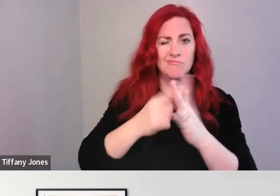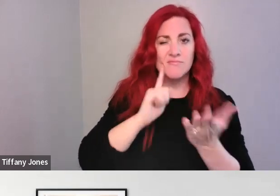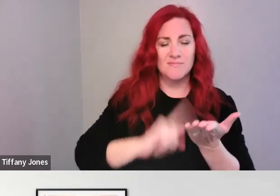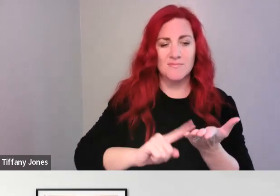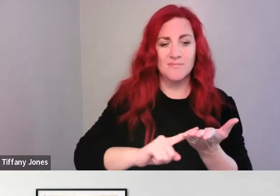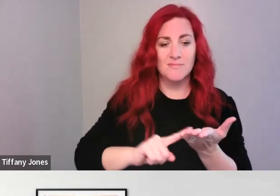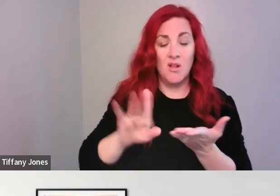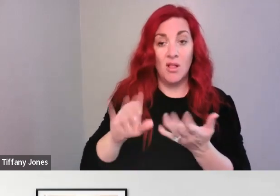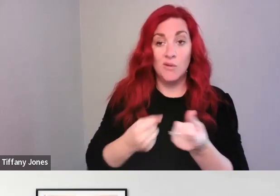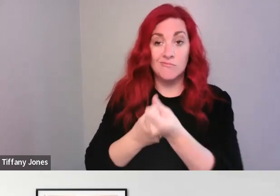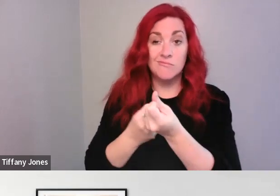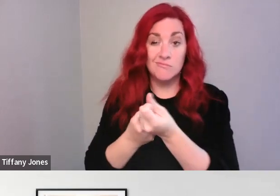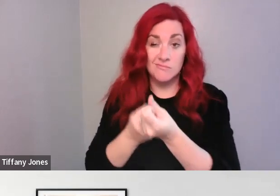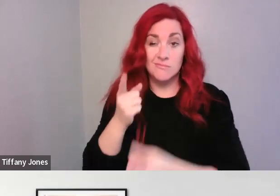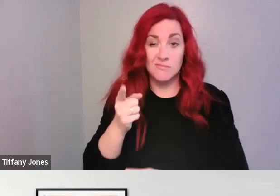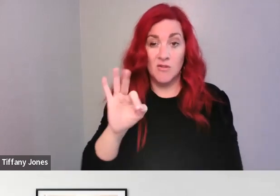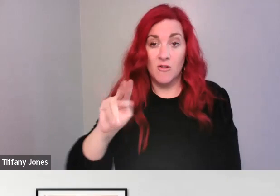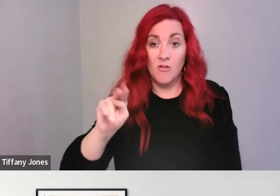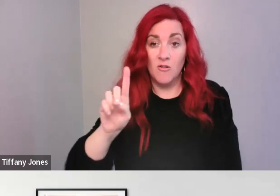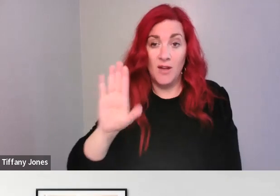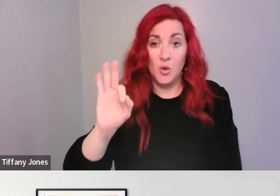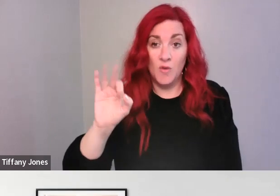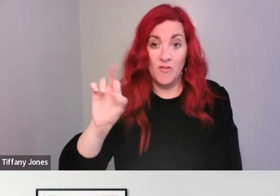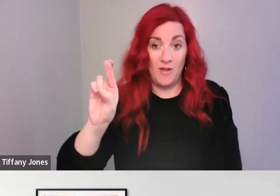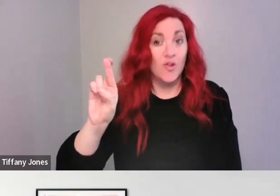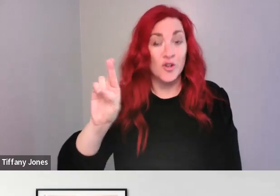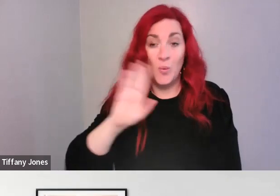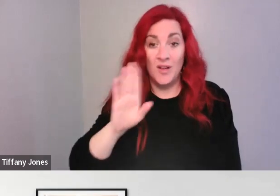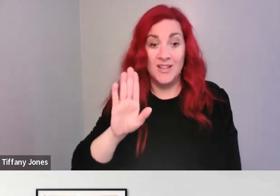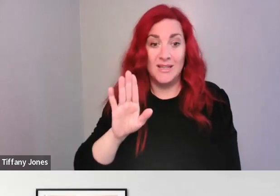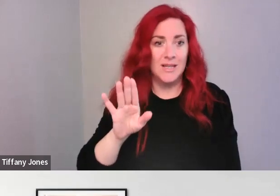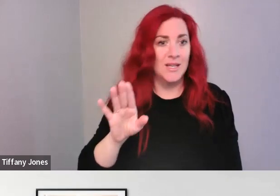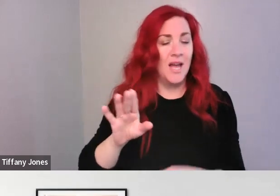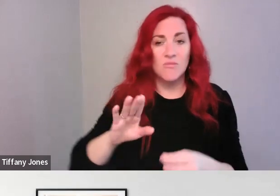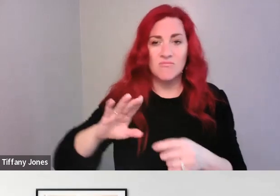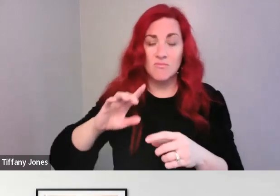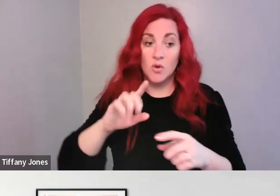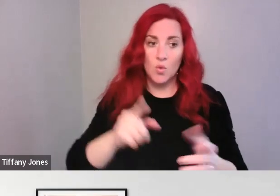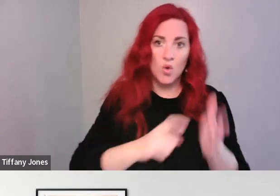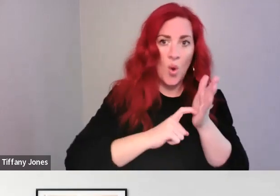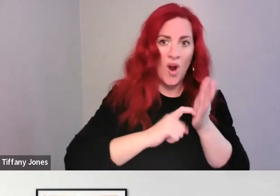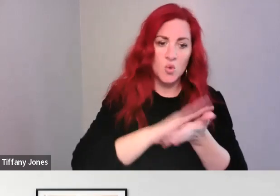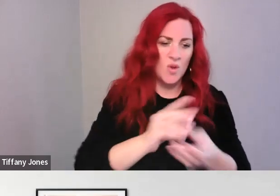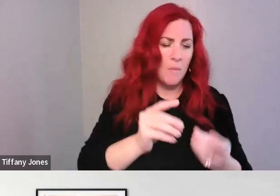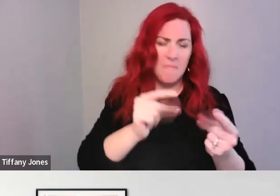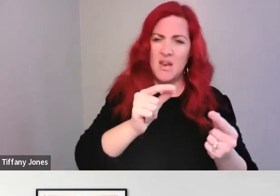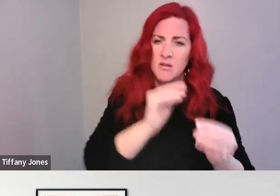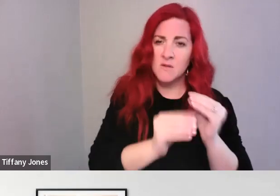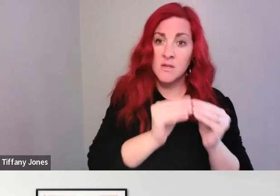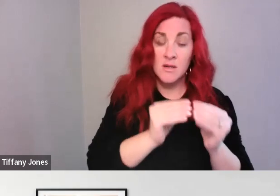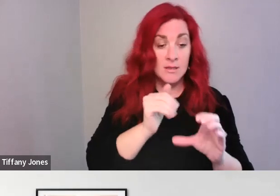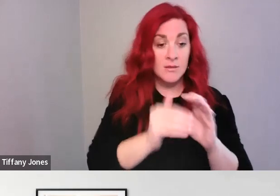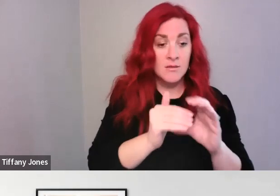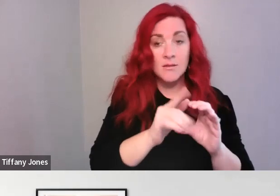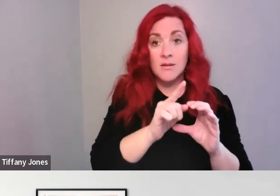find in your favor, and they would probably order the school to immediately correct this, send you the notice in your native language. They